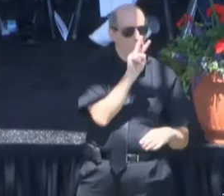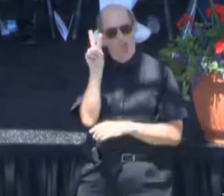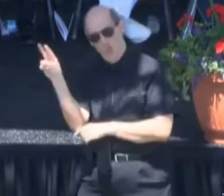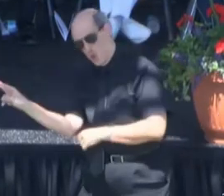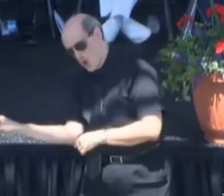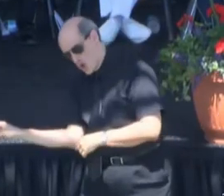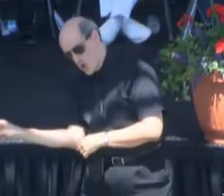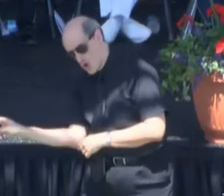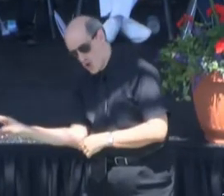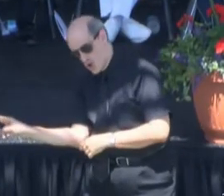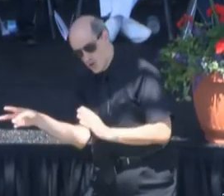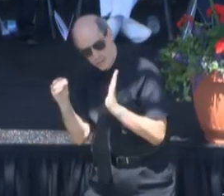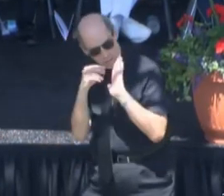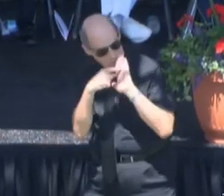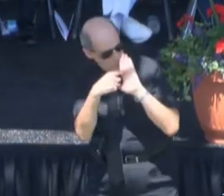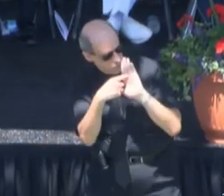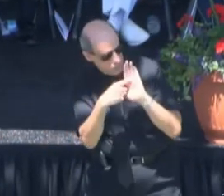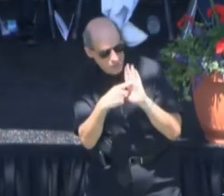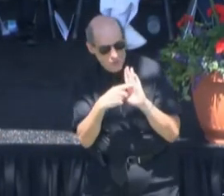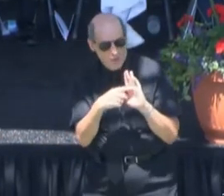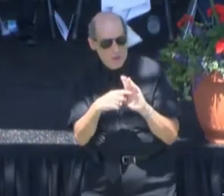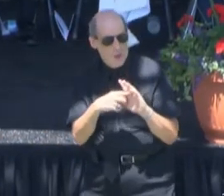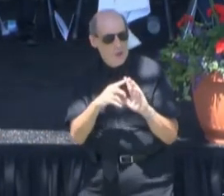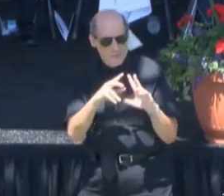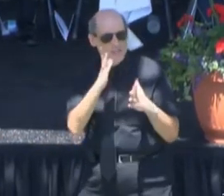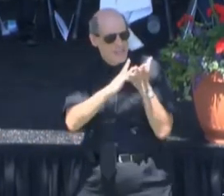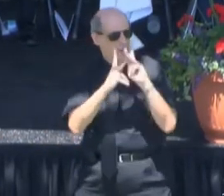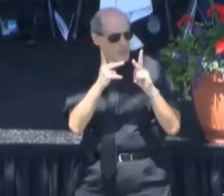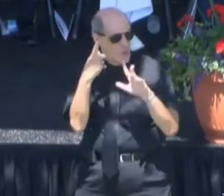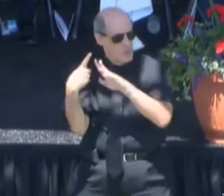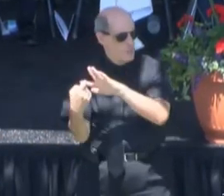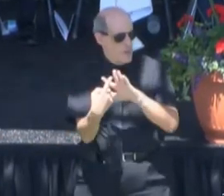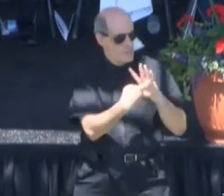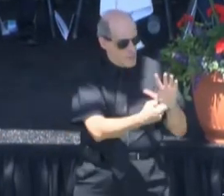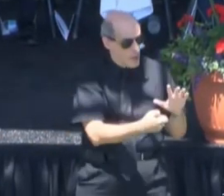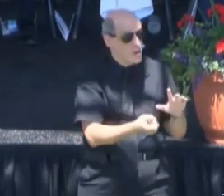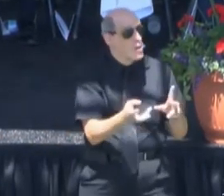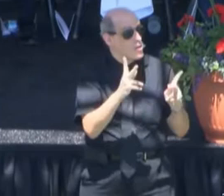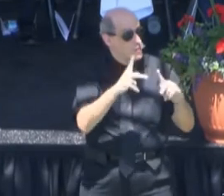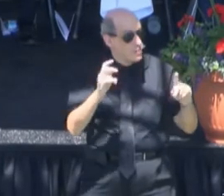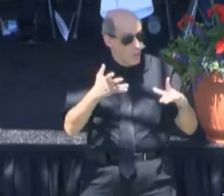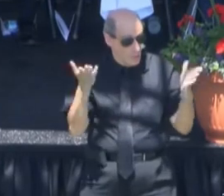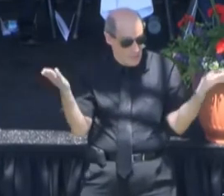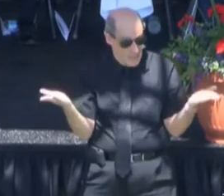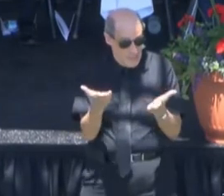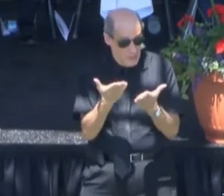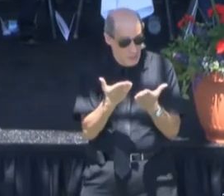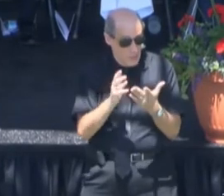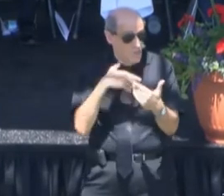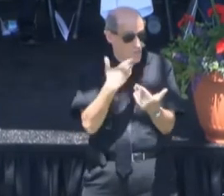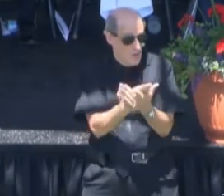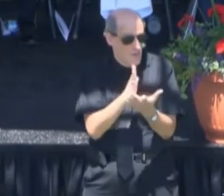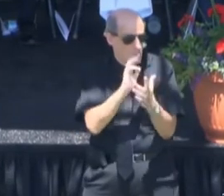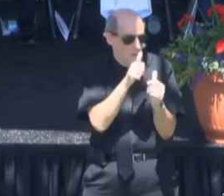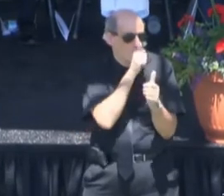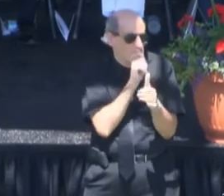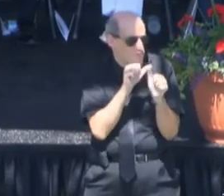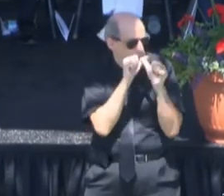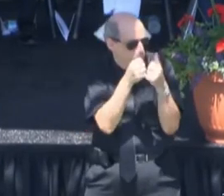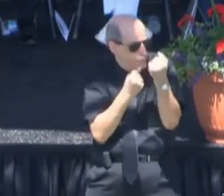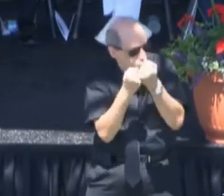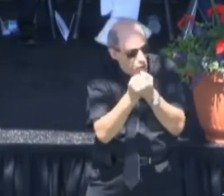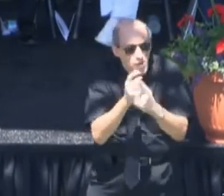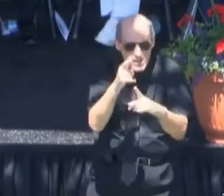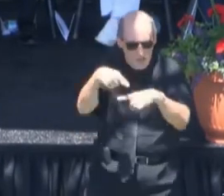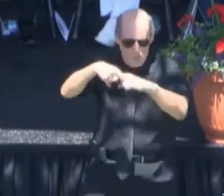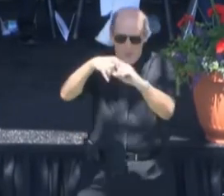right, and that a quarter of these people won't be here, and that these are the people that make it will get you through. And I want to pause for just a second because I